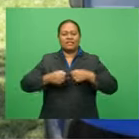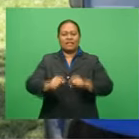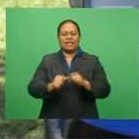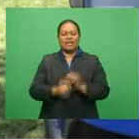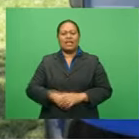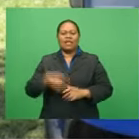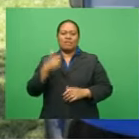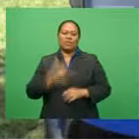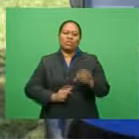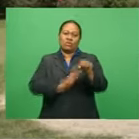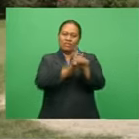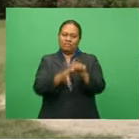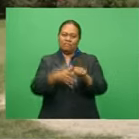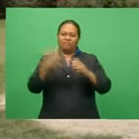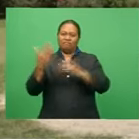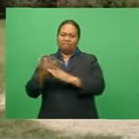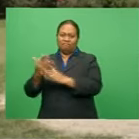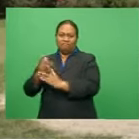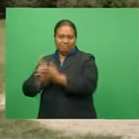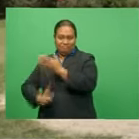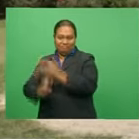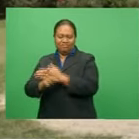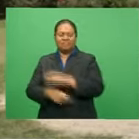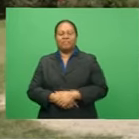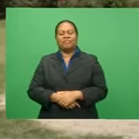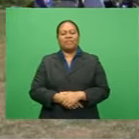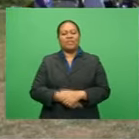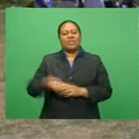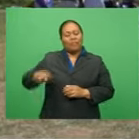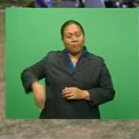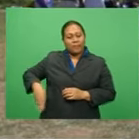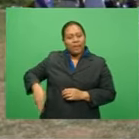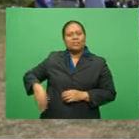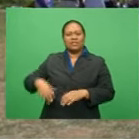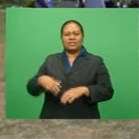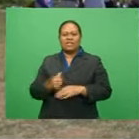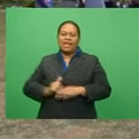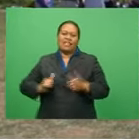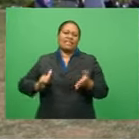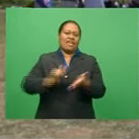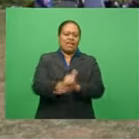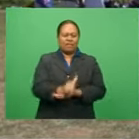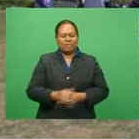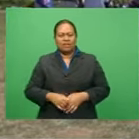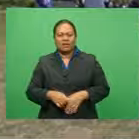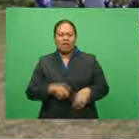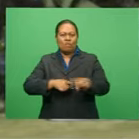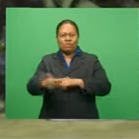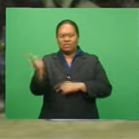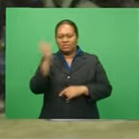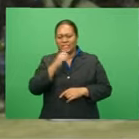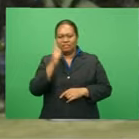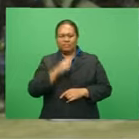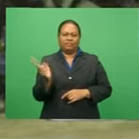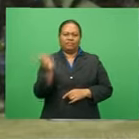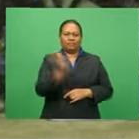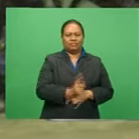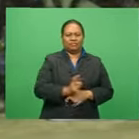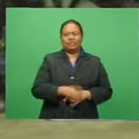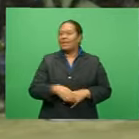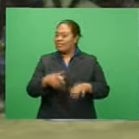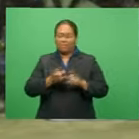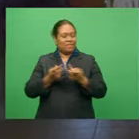of COVID restrictions. The executive committee with members of the Nandi Airport, they've done a tremendous job. I think the course is